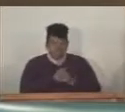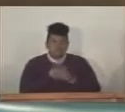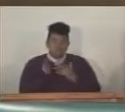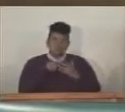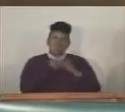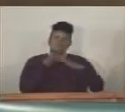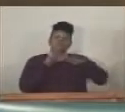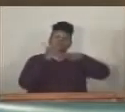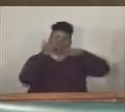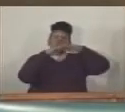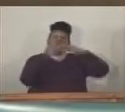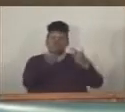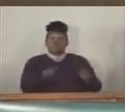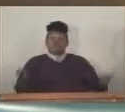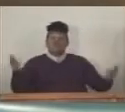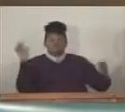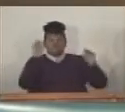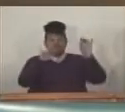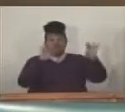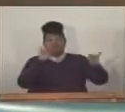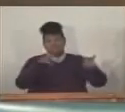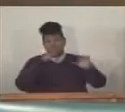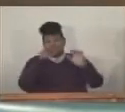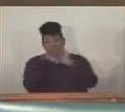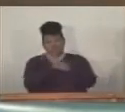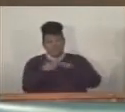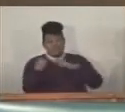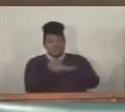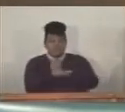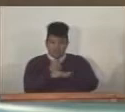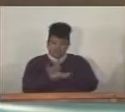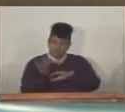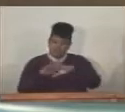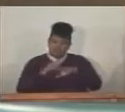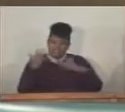have increased the resources to the crime fight significantly.